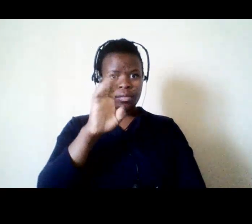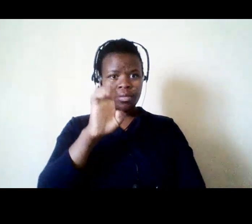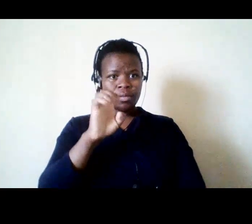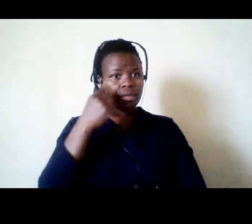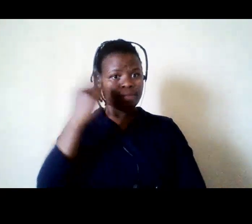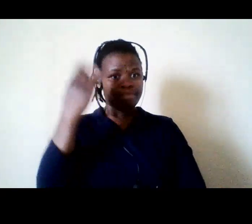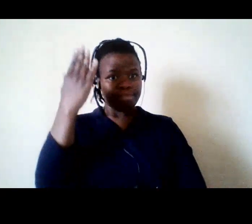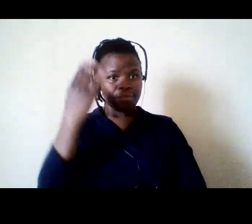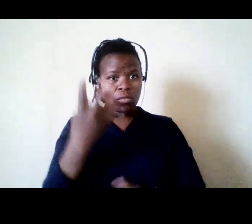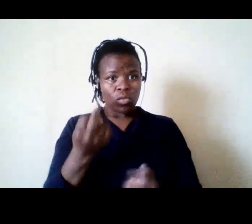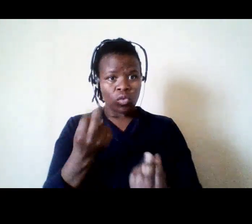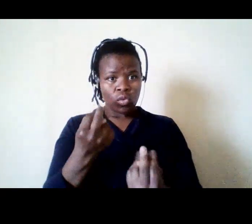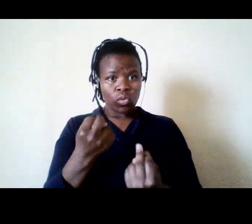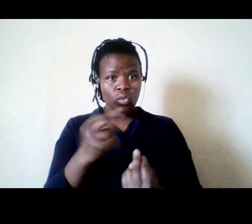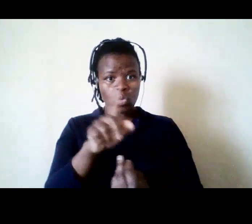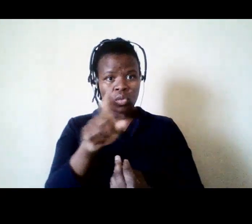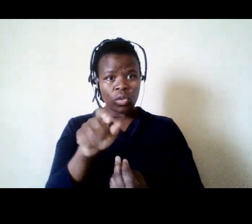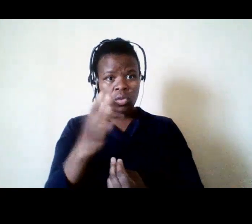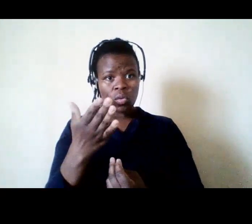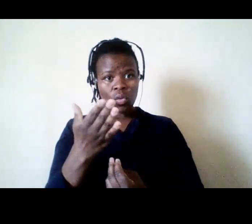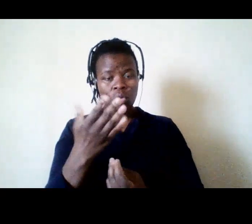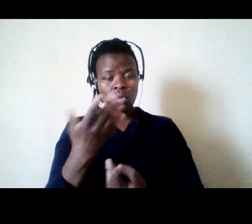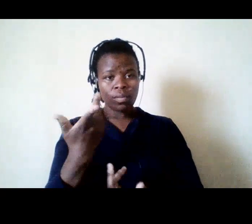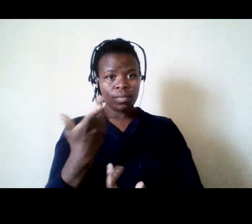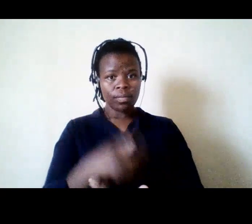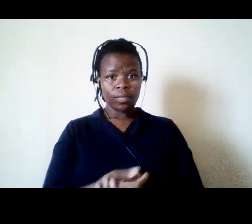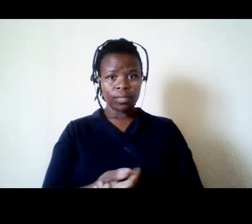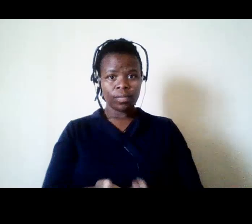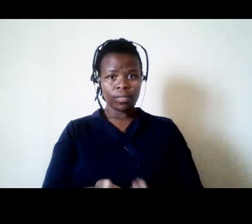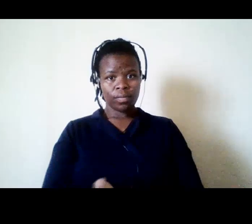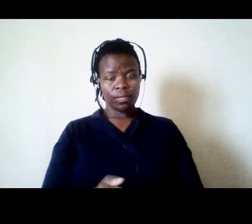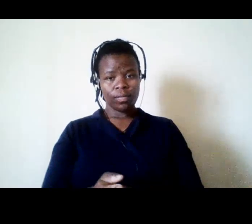new question, or you want to respond to the current question?